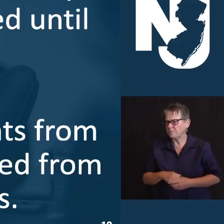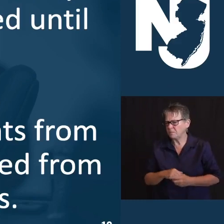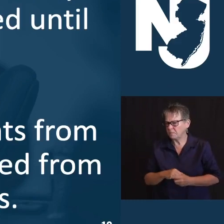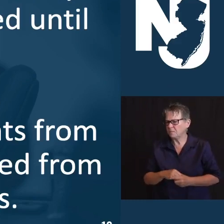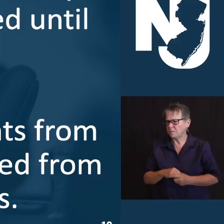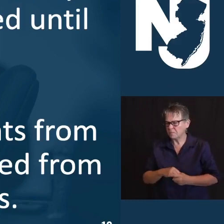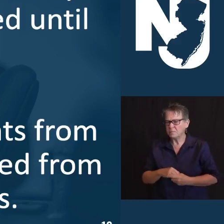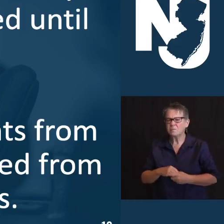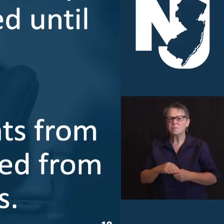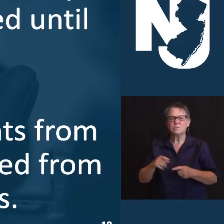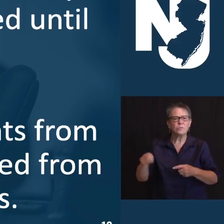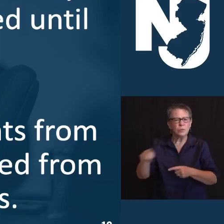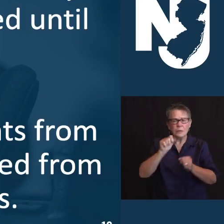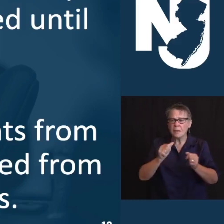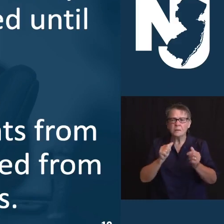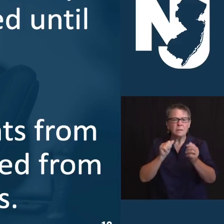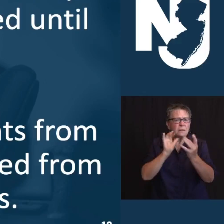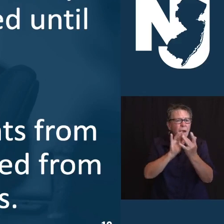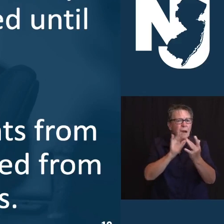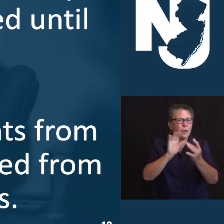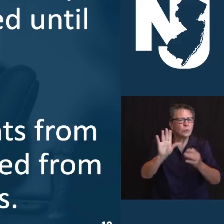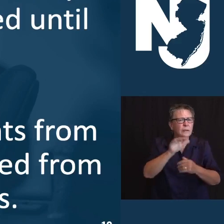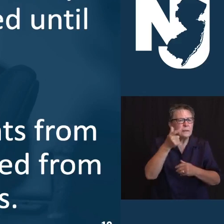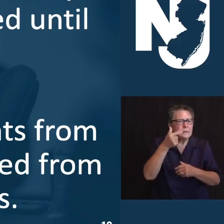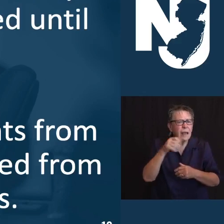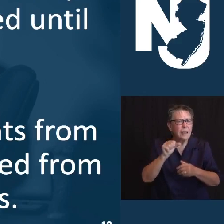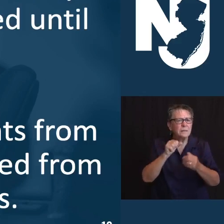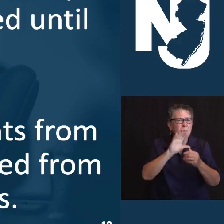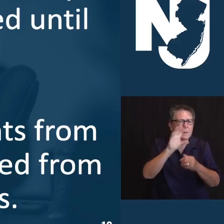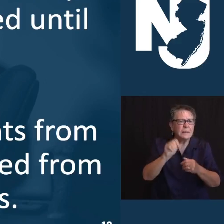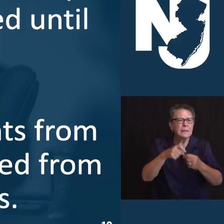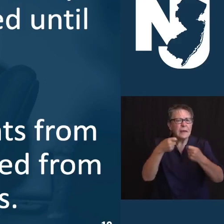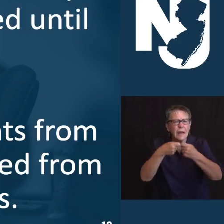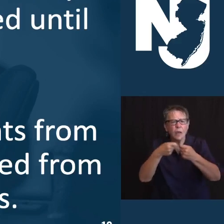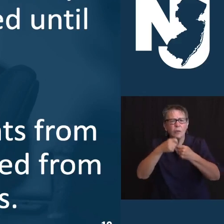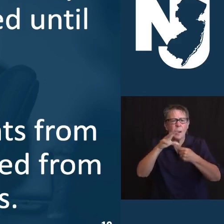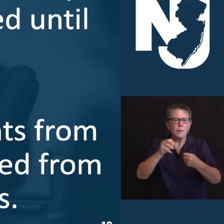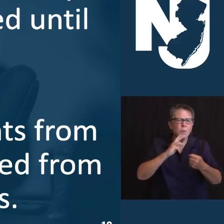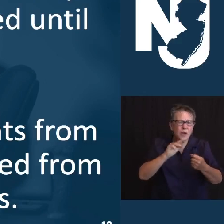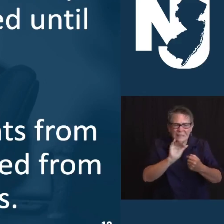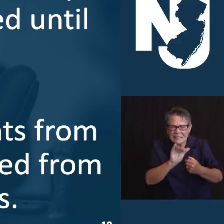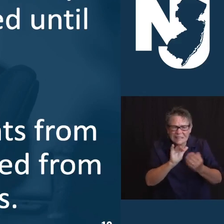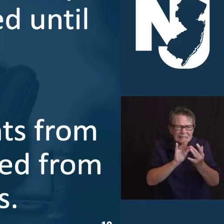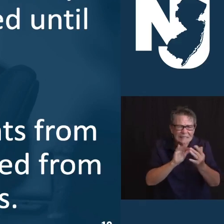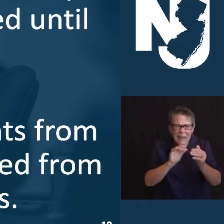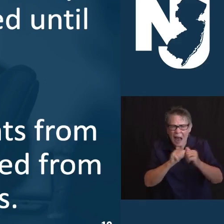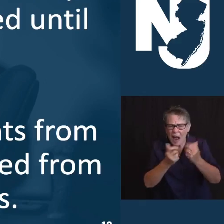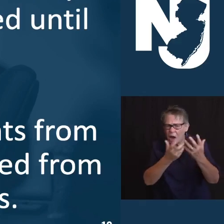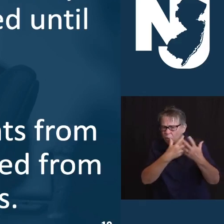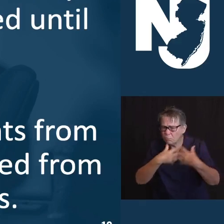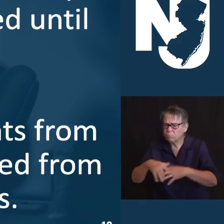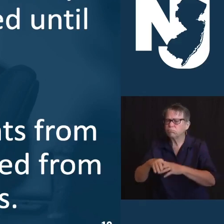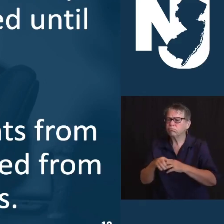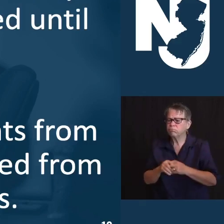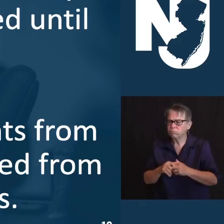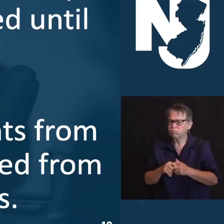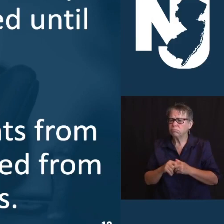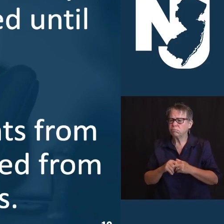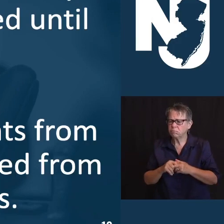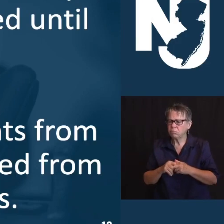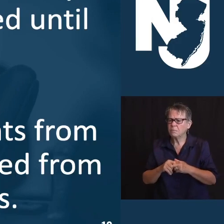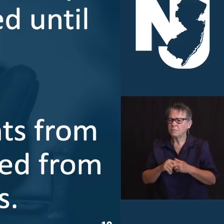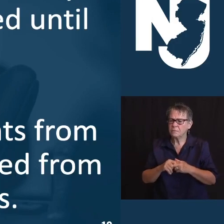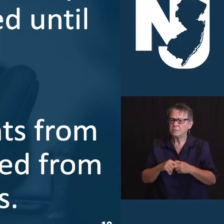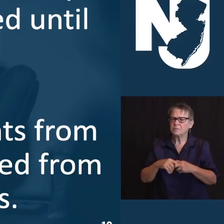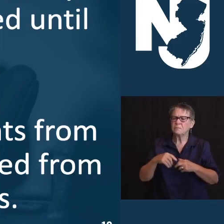customers who experience power outages of 3 days or longer because of Tropical Storm Isaias, both